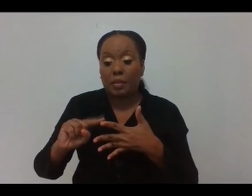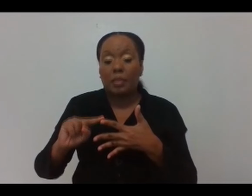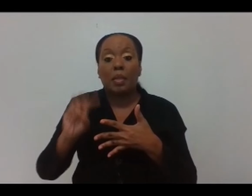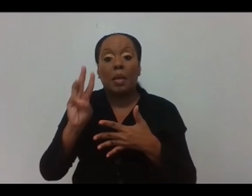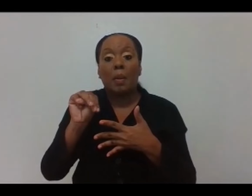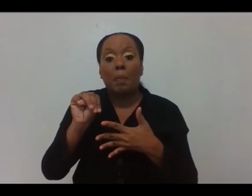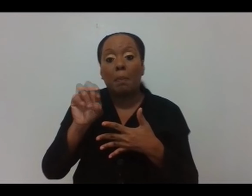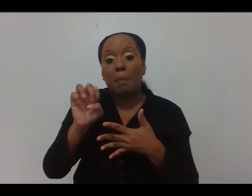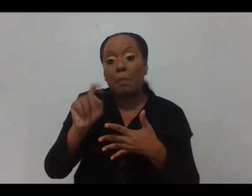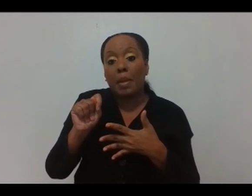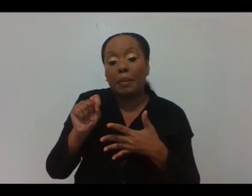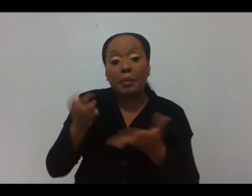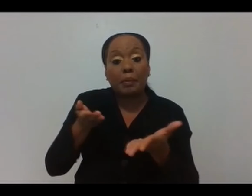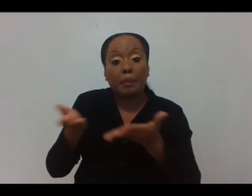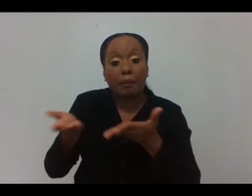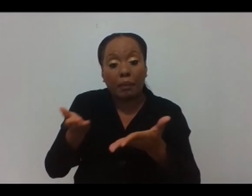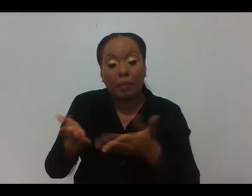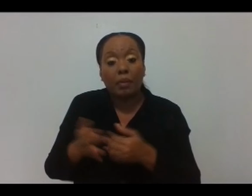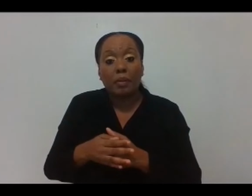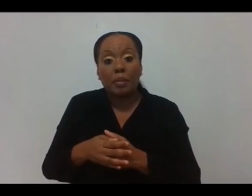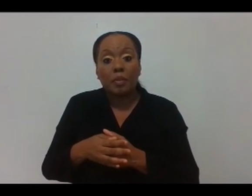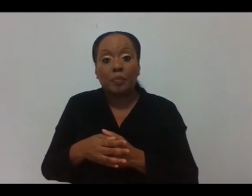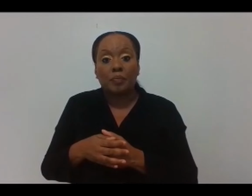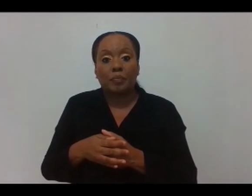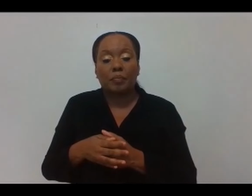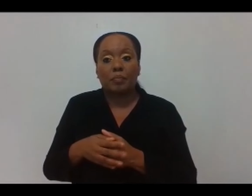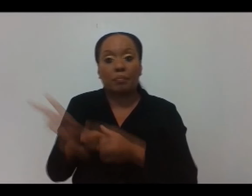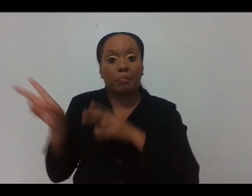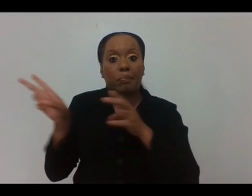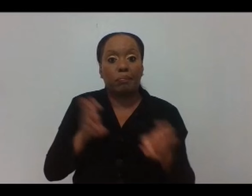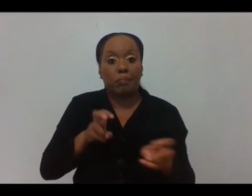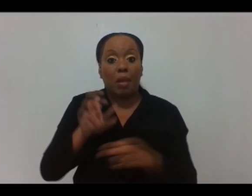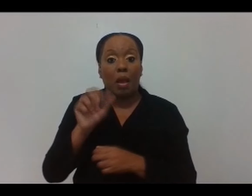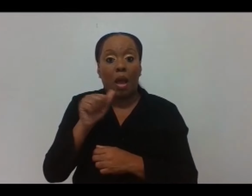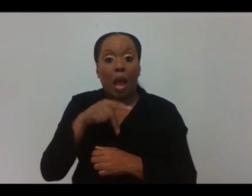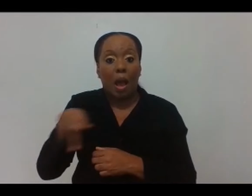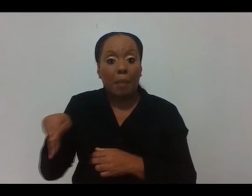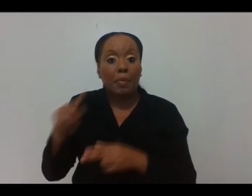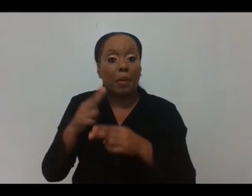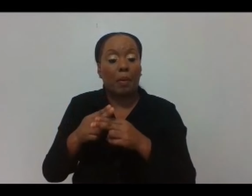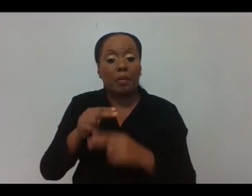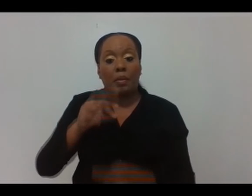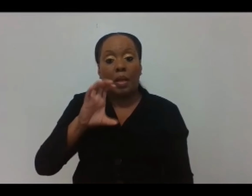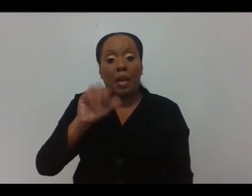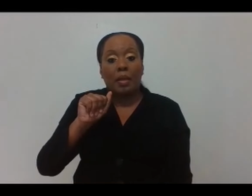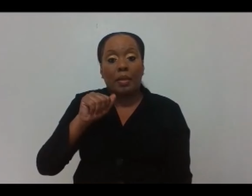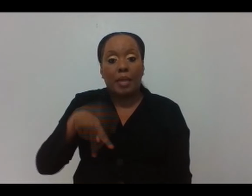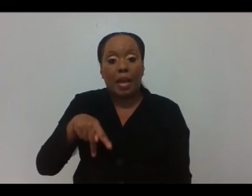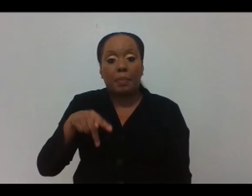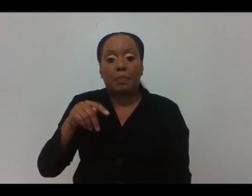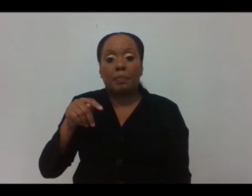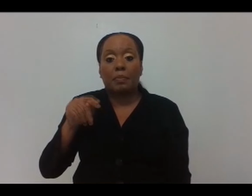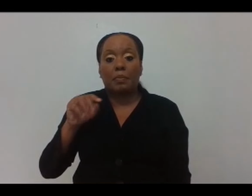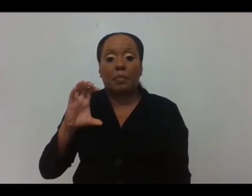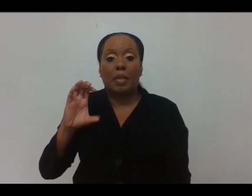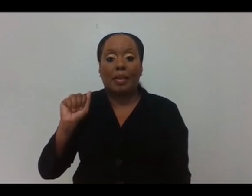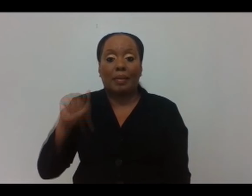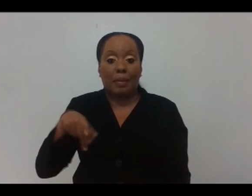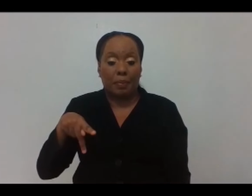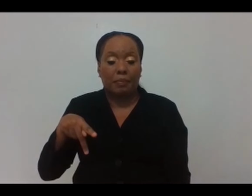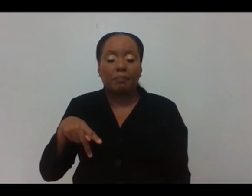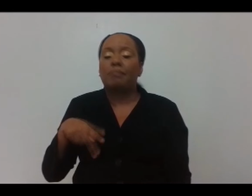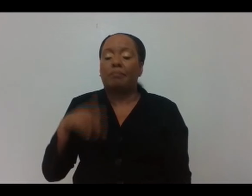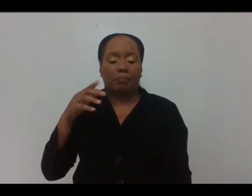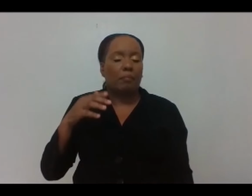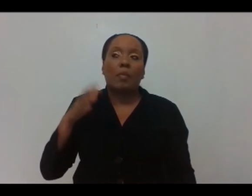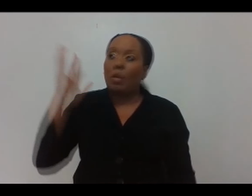keep asking you to do. Load the app, the CAP app, so you can get the information